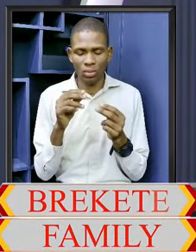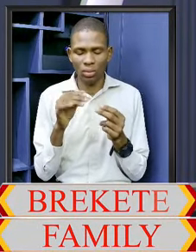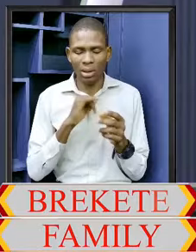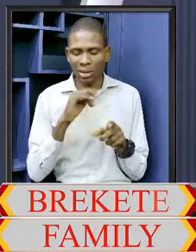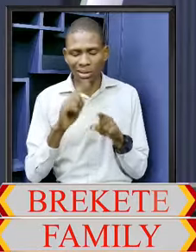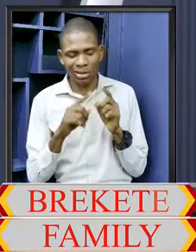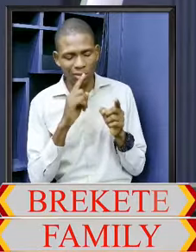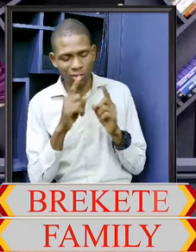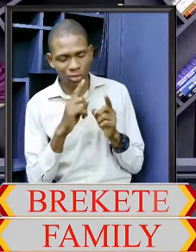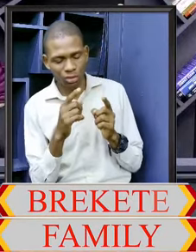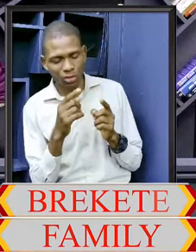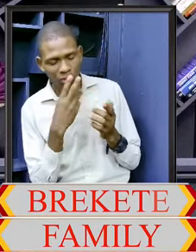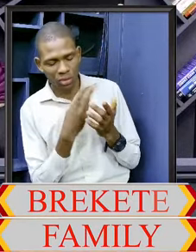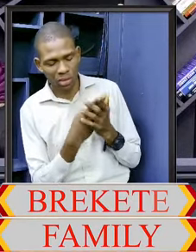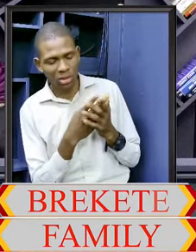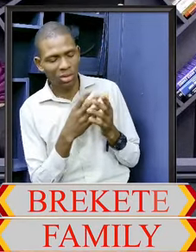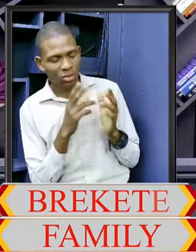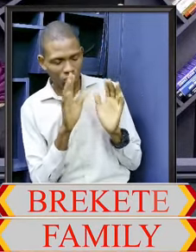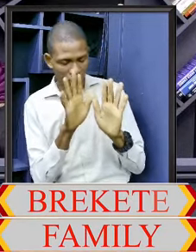No, I'm not Sabio.